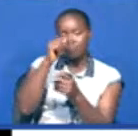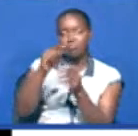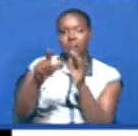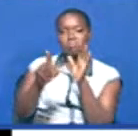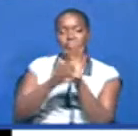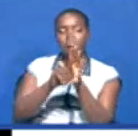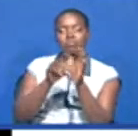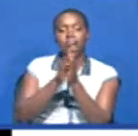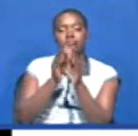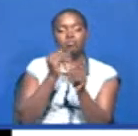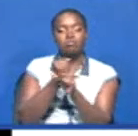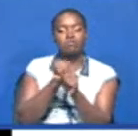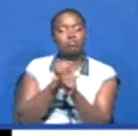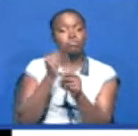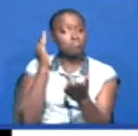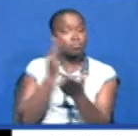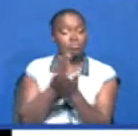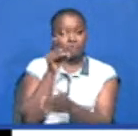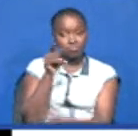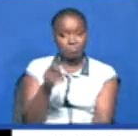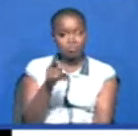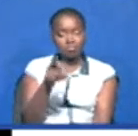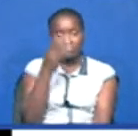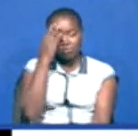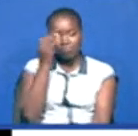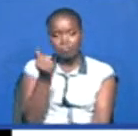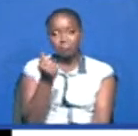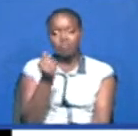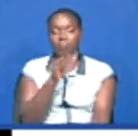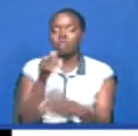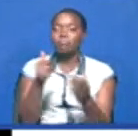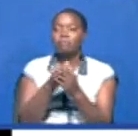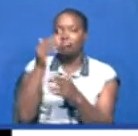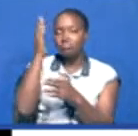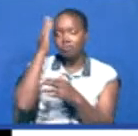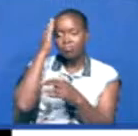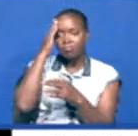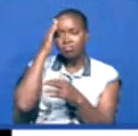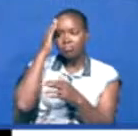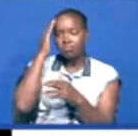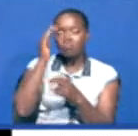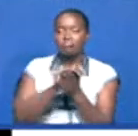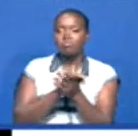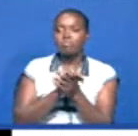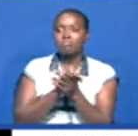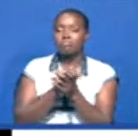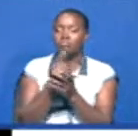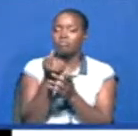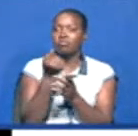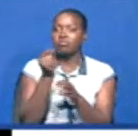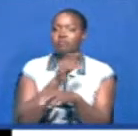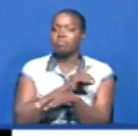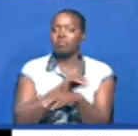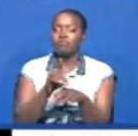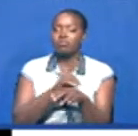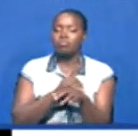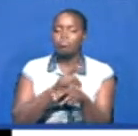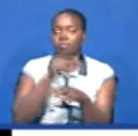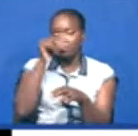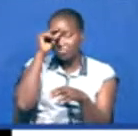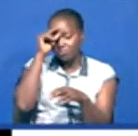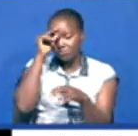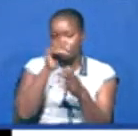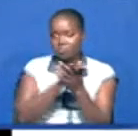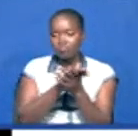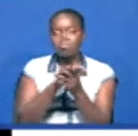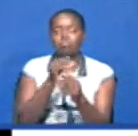will do exactly that. Because as you all know, the singular duty of government is to